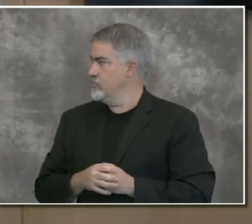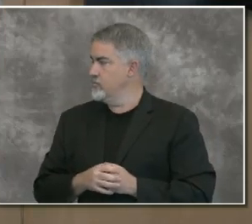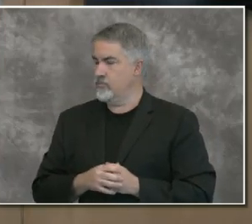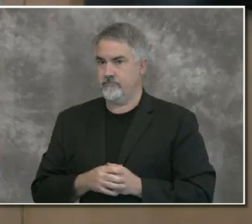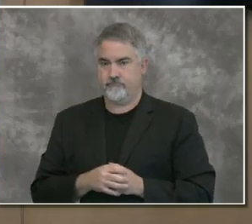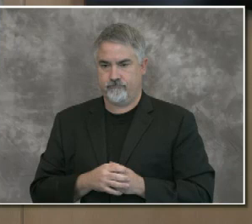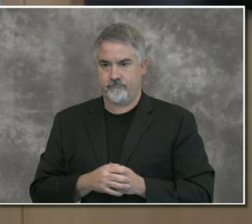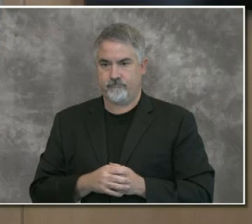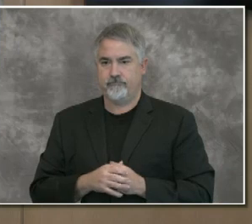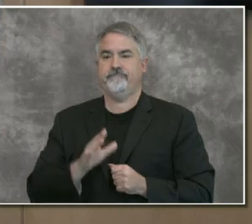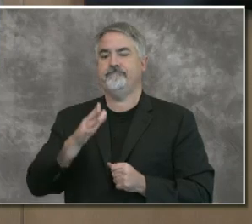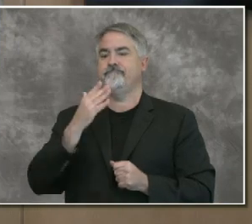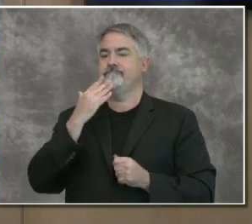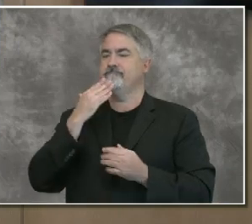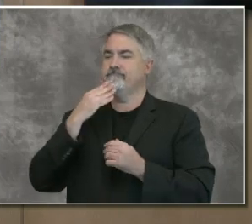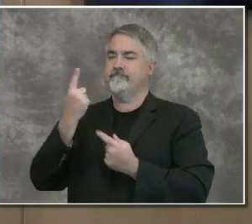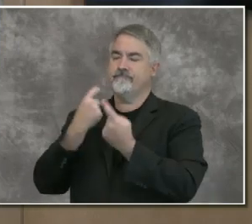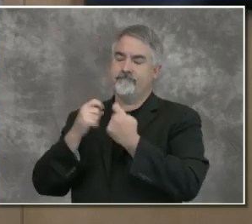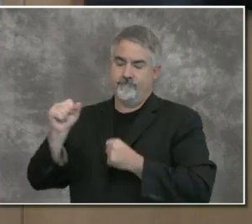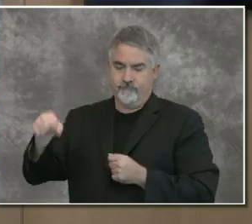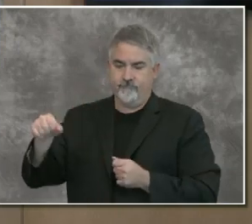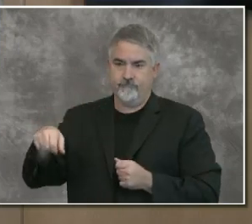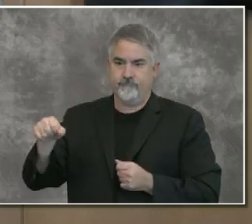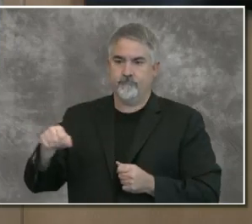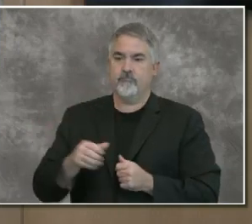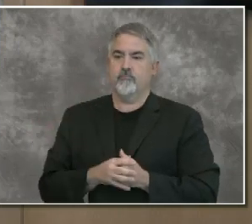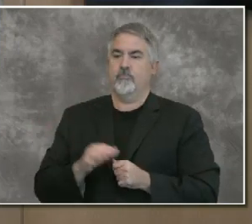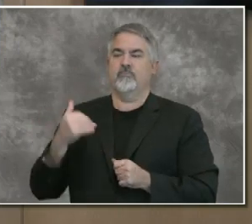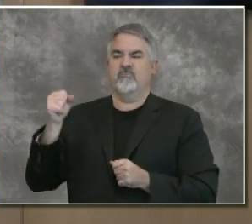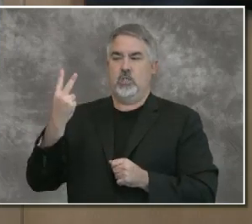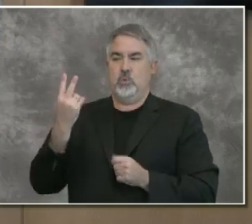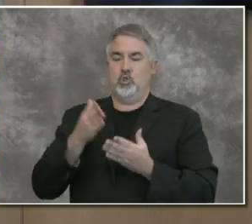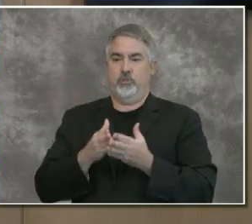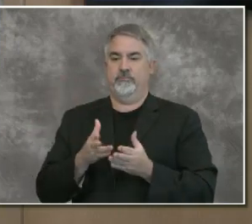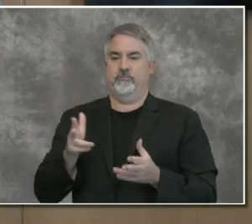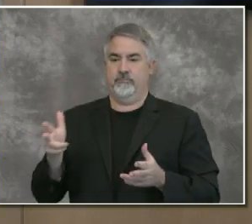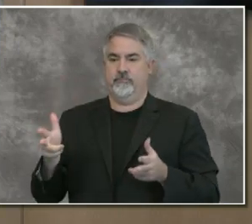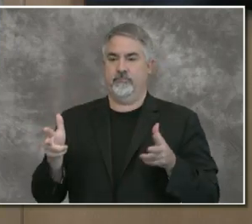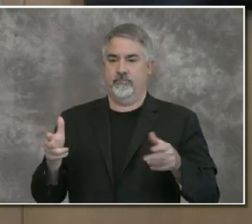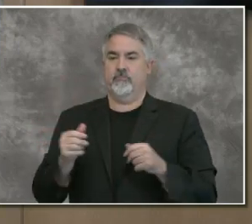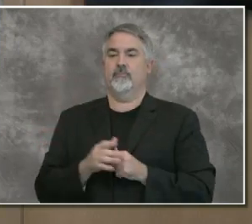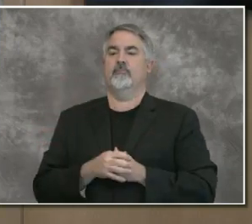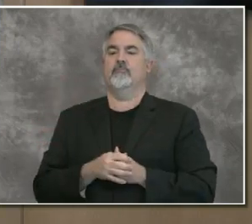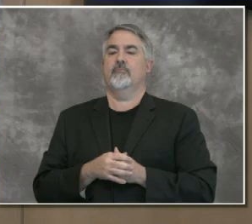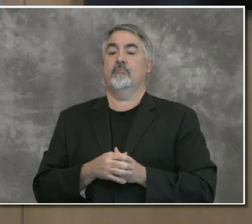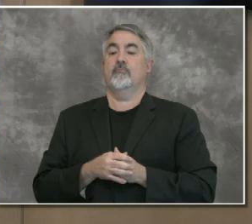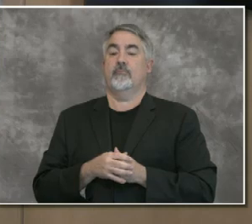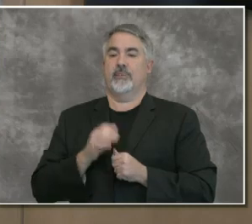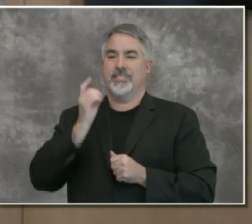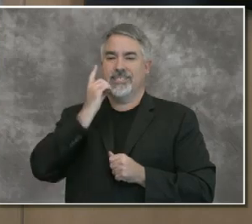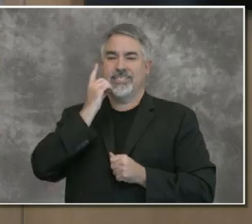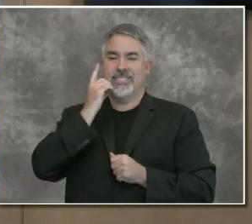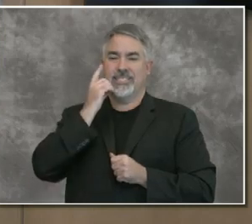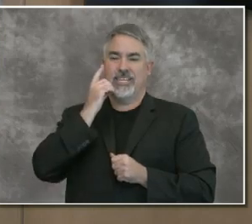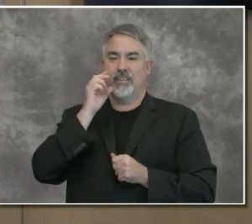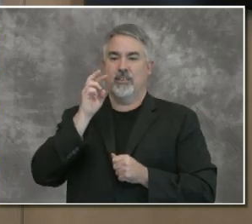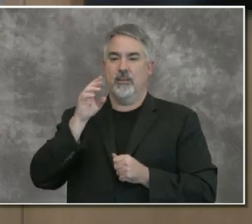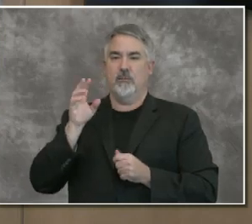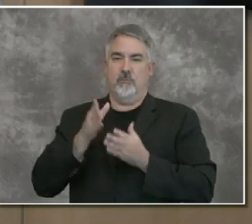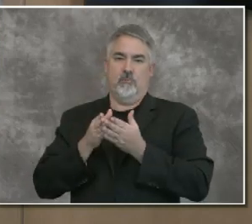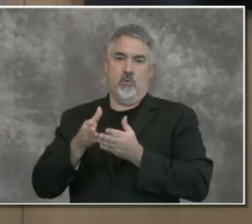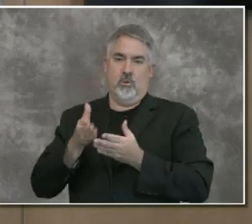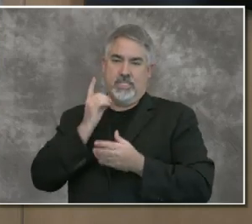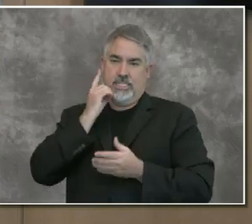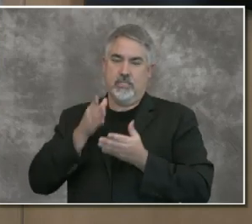Thank you for that question. There were 2 individuals who were medically evacuated from the Disney Wonder today with respiratory symptoms. These